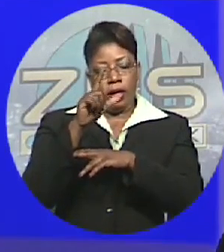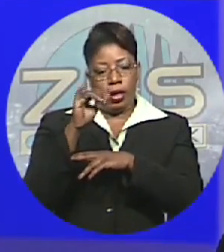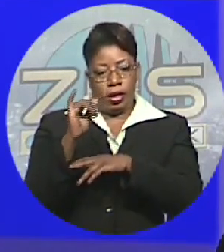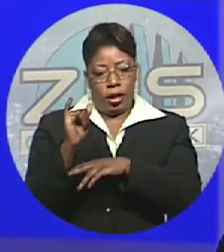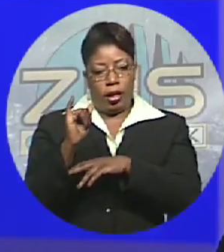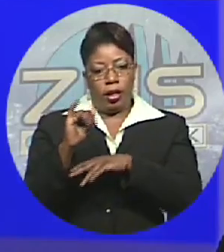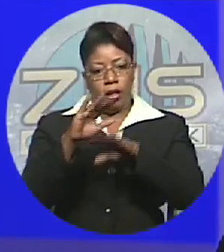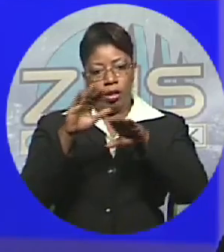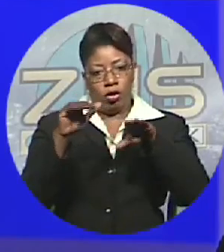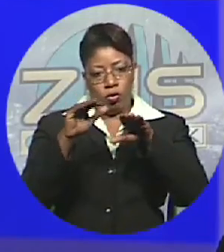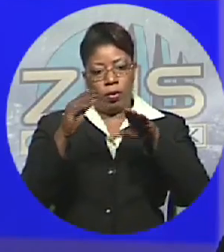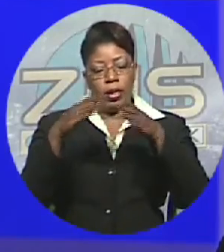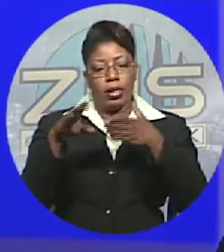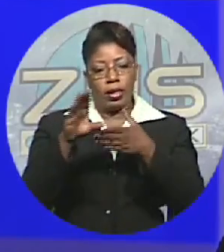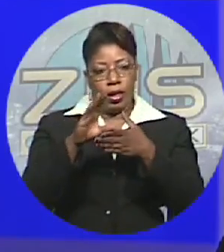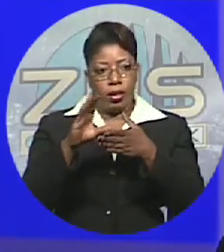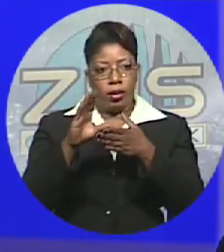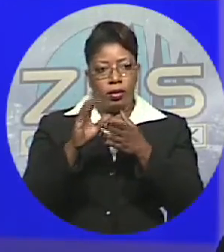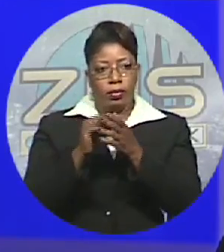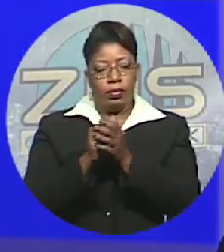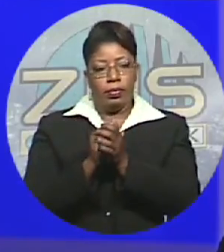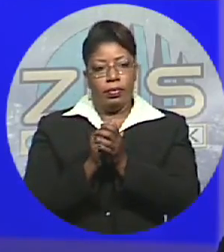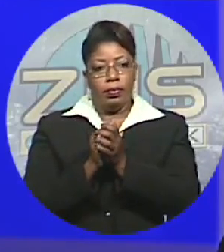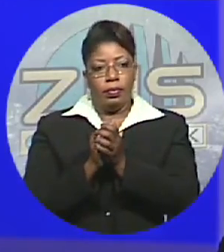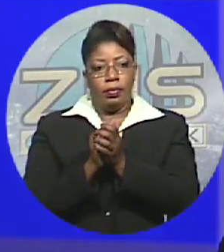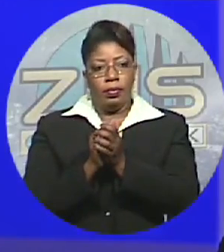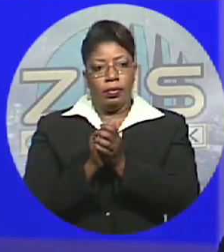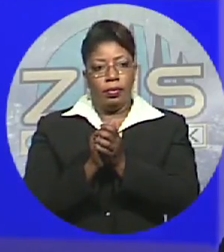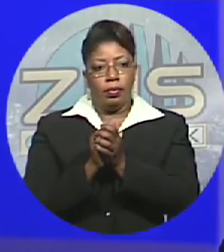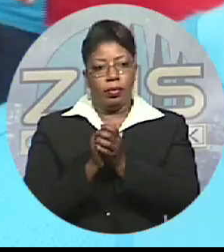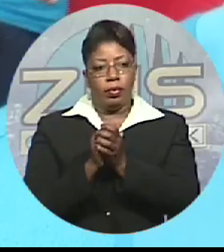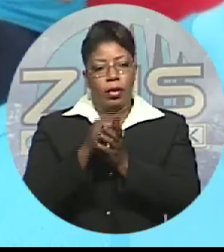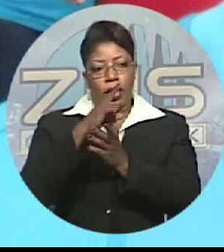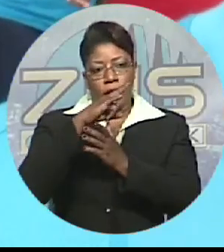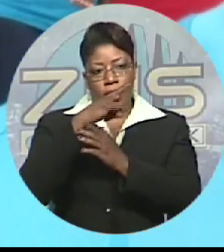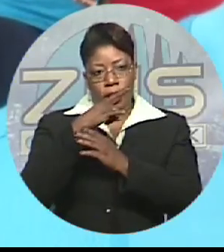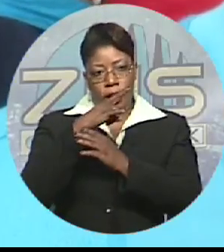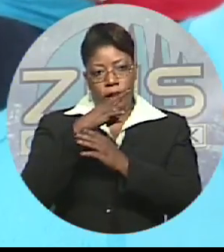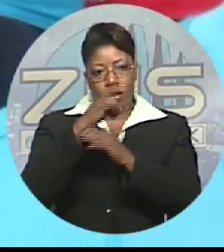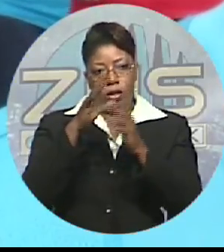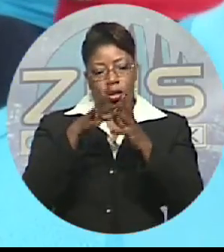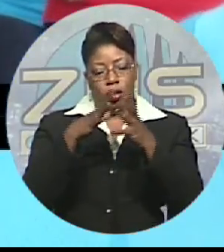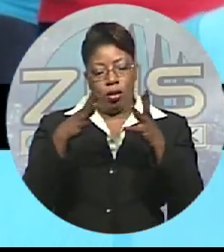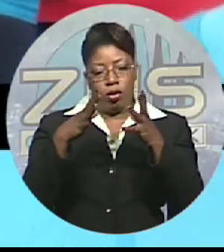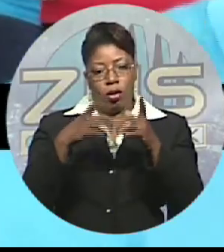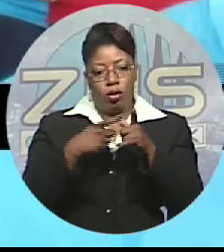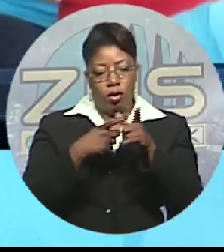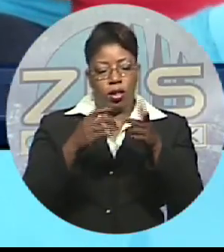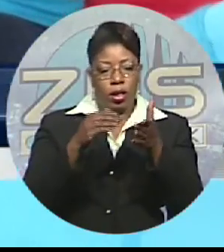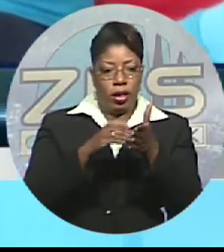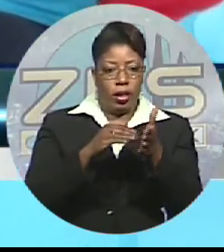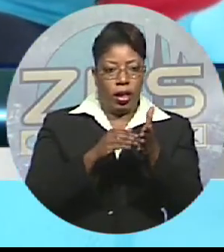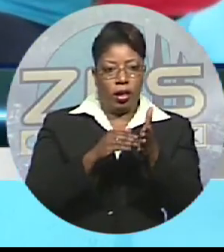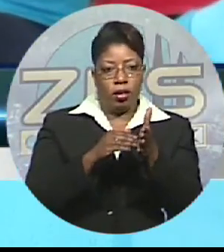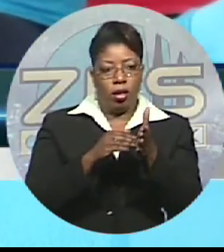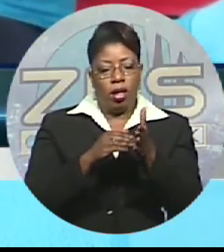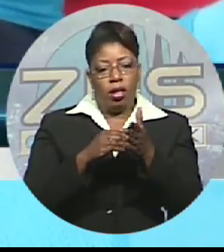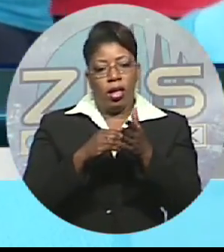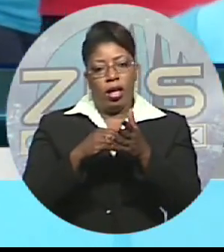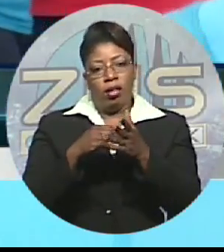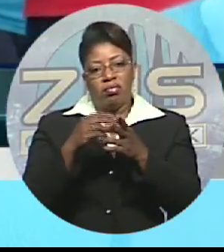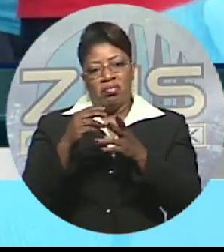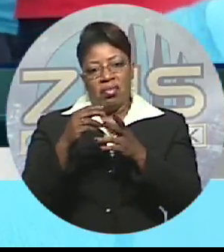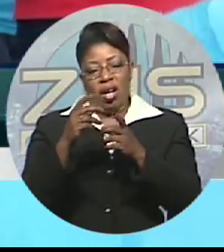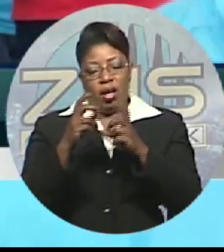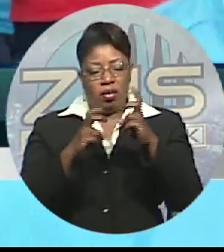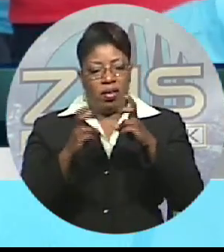Team Orca will look to make some waves. The kids know most of the kids that they're going to be racing against because they pretty much compete against them all year